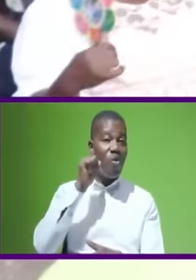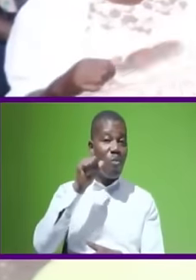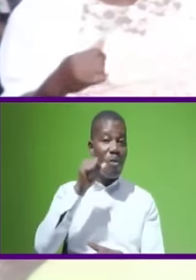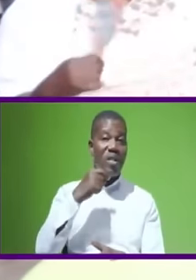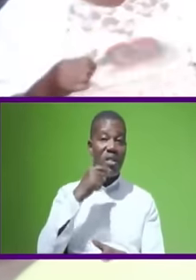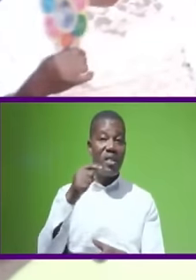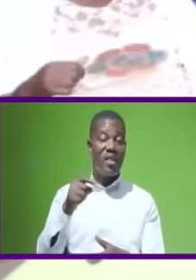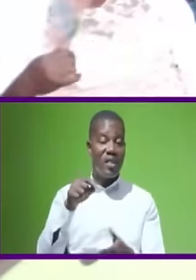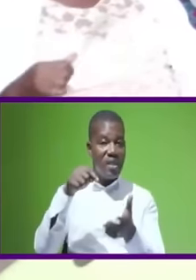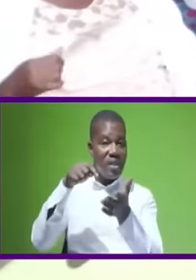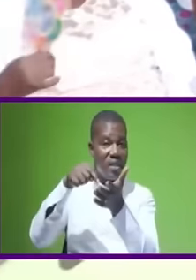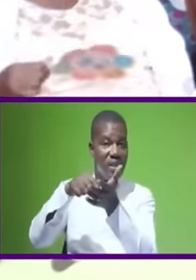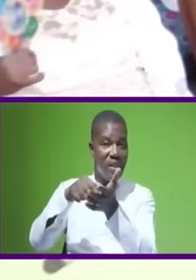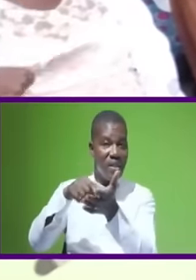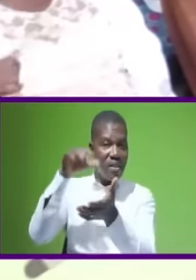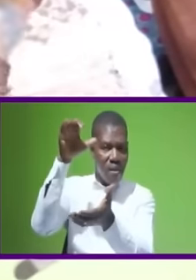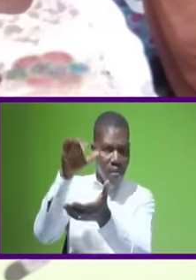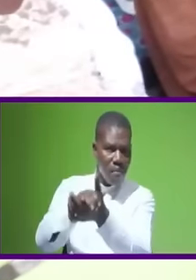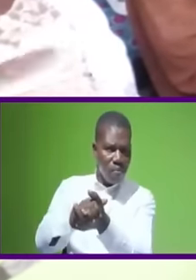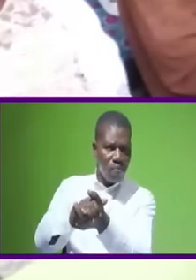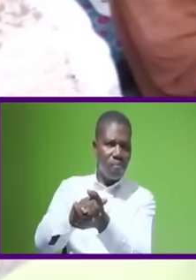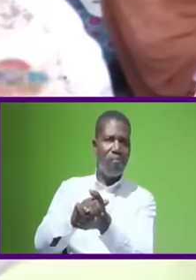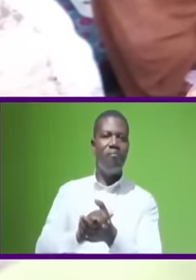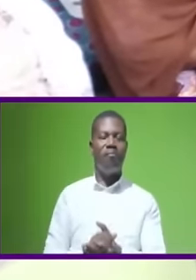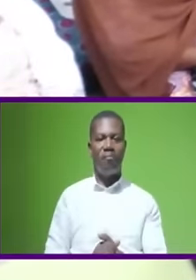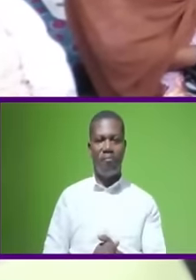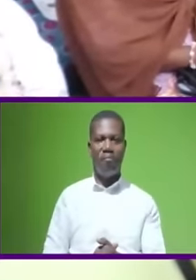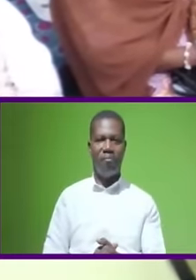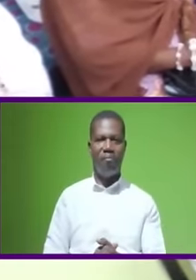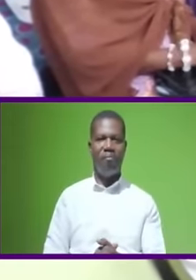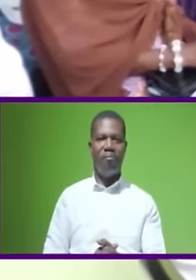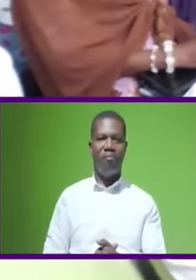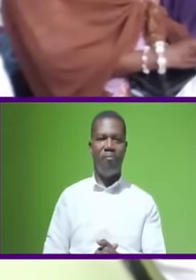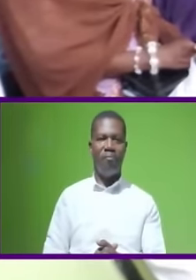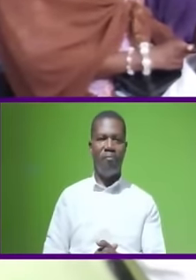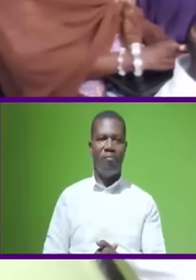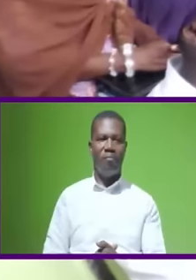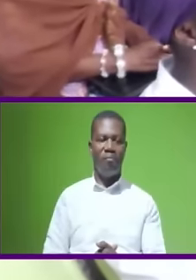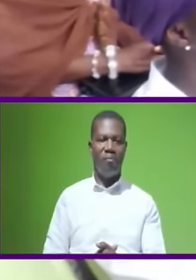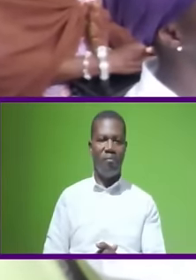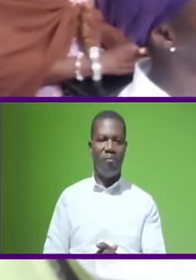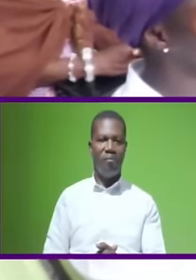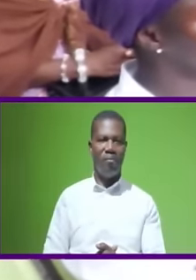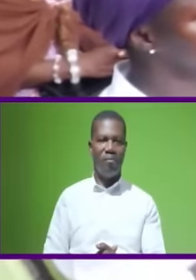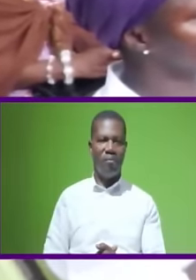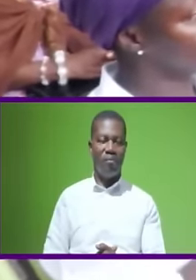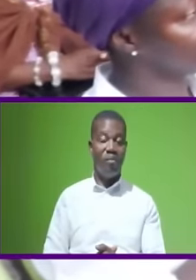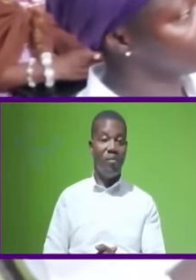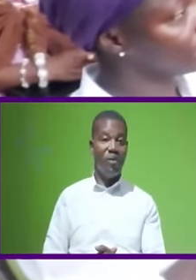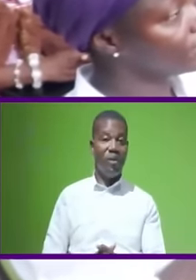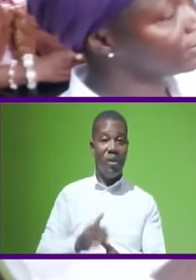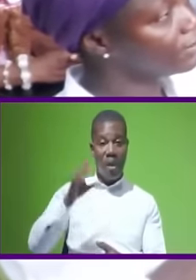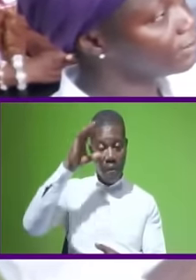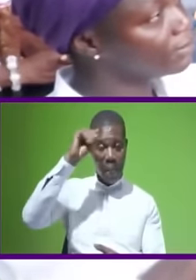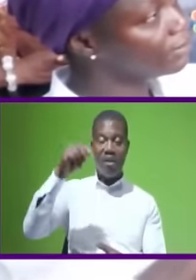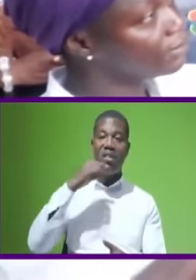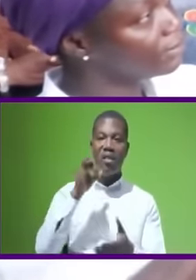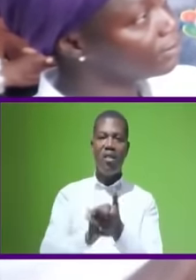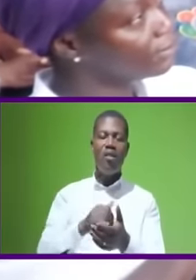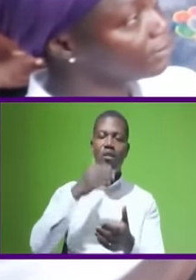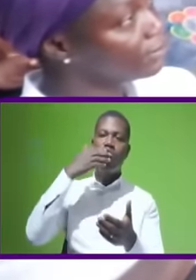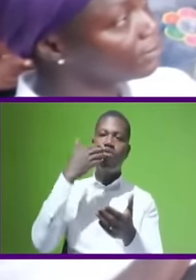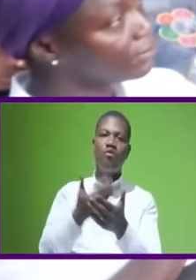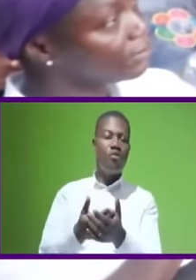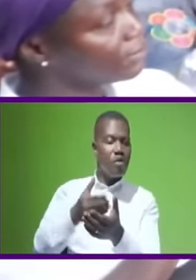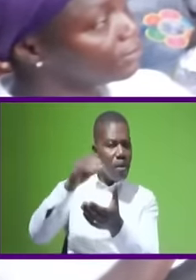For a woman of such nature, that is what a good marriage can come out of. And a man of